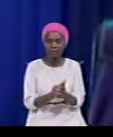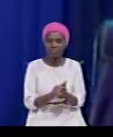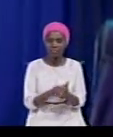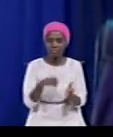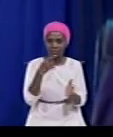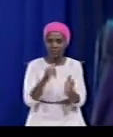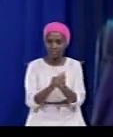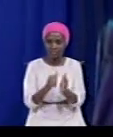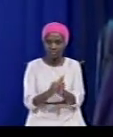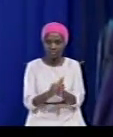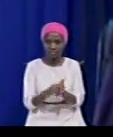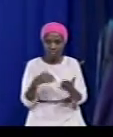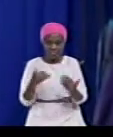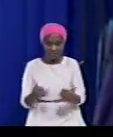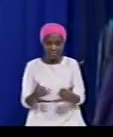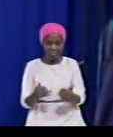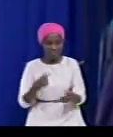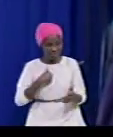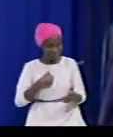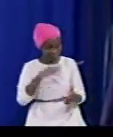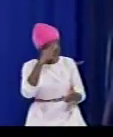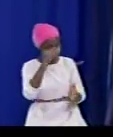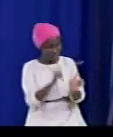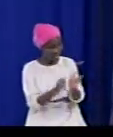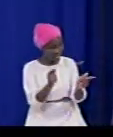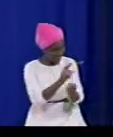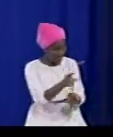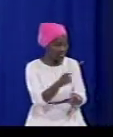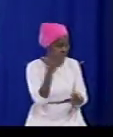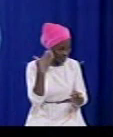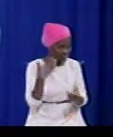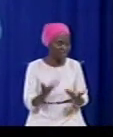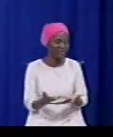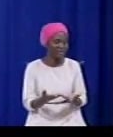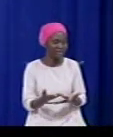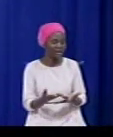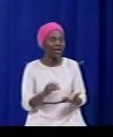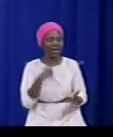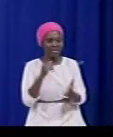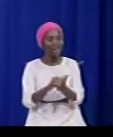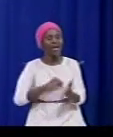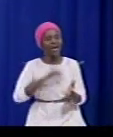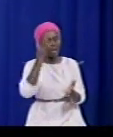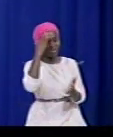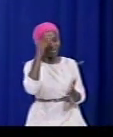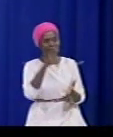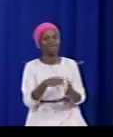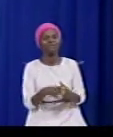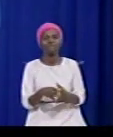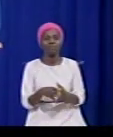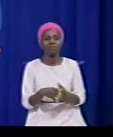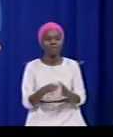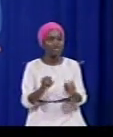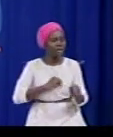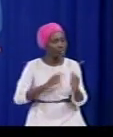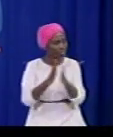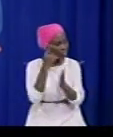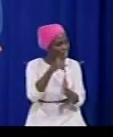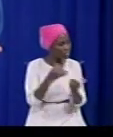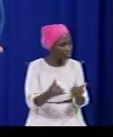said, now, and the man that came in the morning, yes, I know, I recognized you. I said, can I pray for you now? He said,